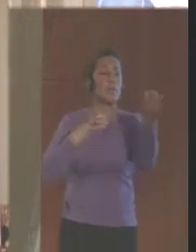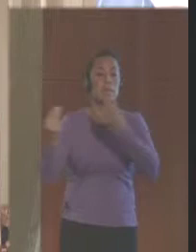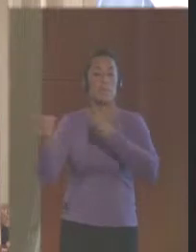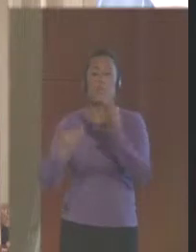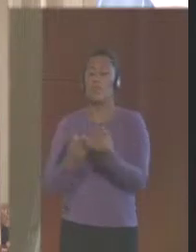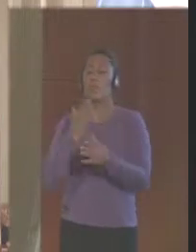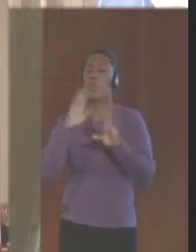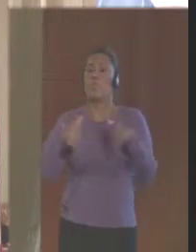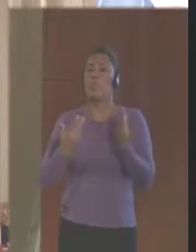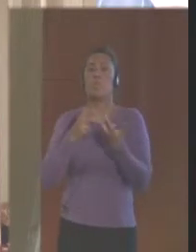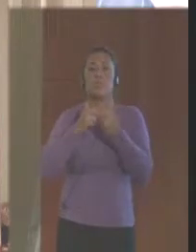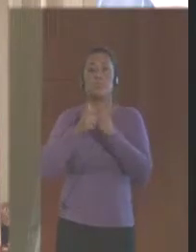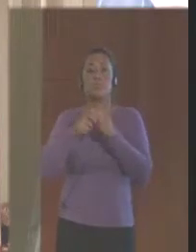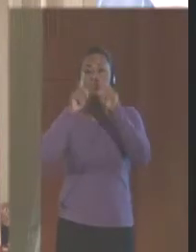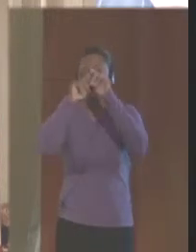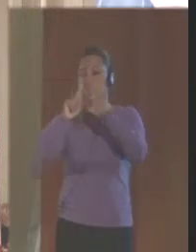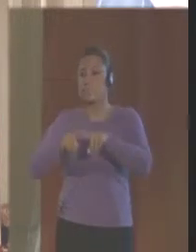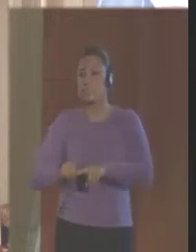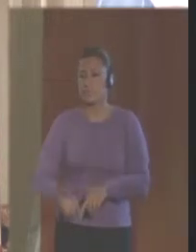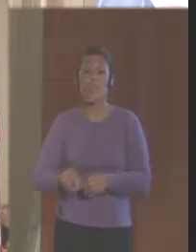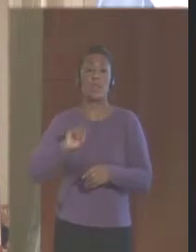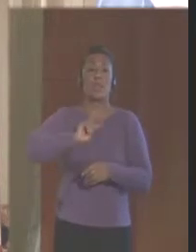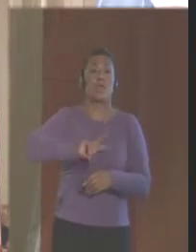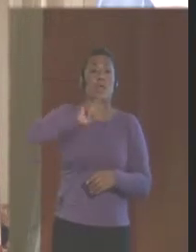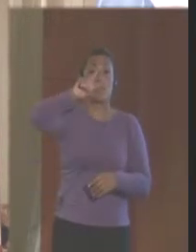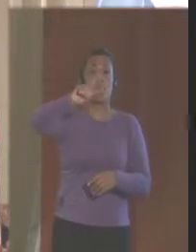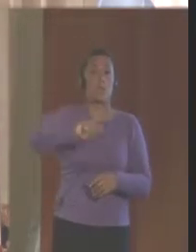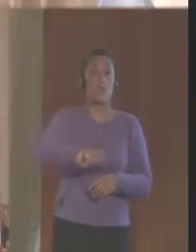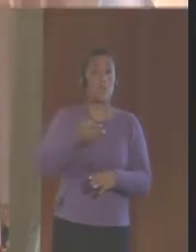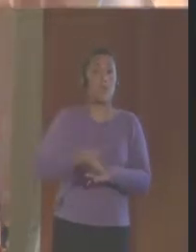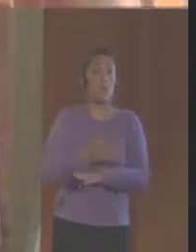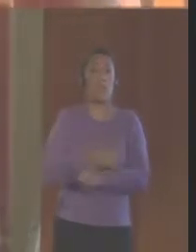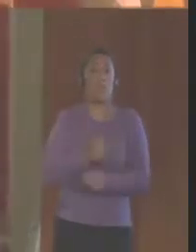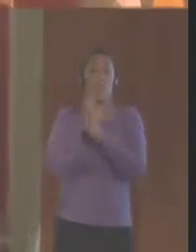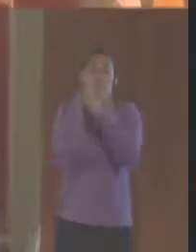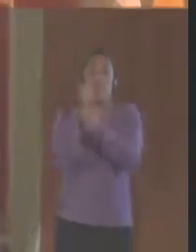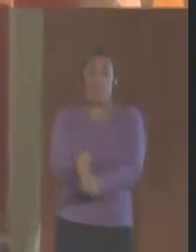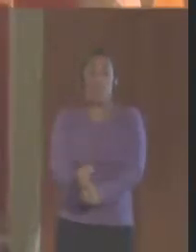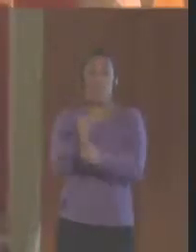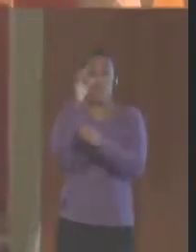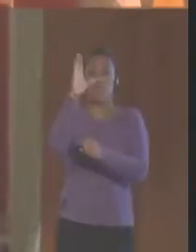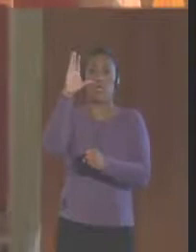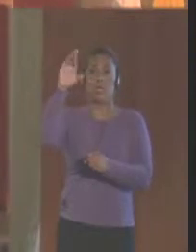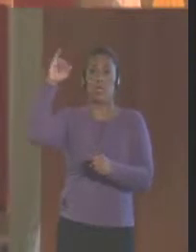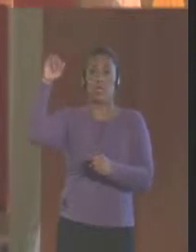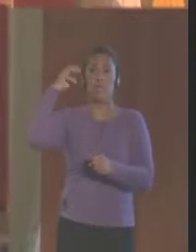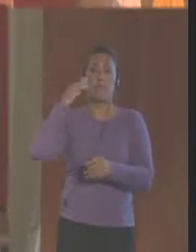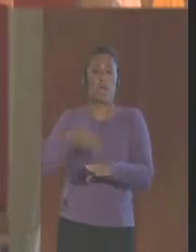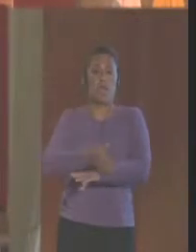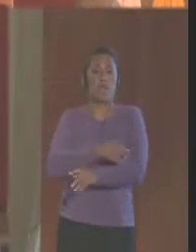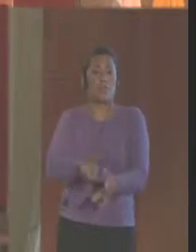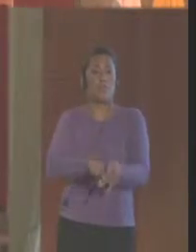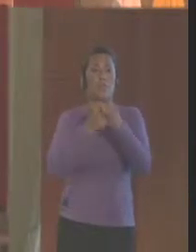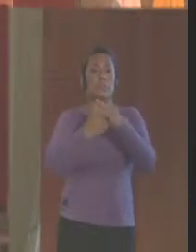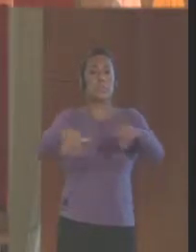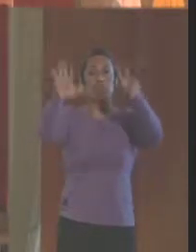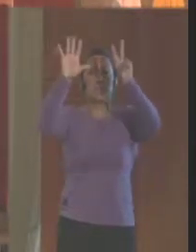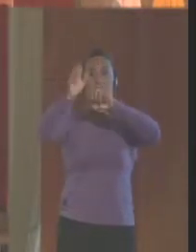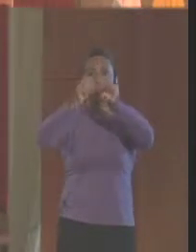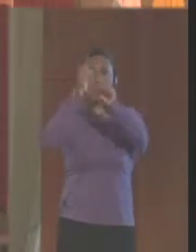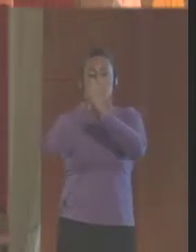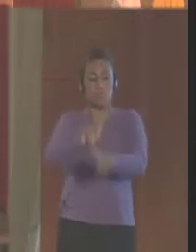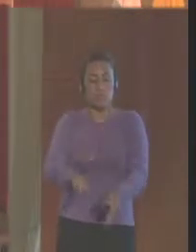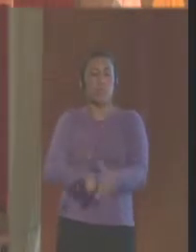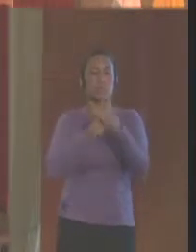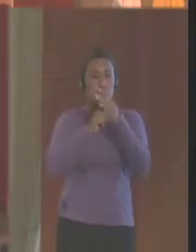of CRIF since its inception 7 years ago, has maintained maximum coverage in the occurrence